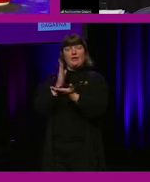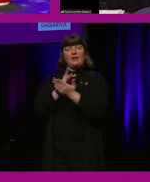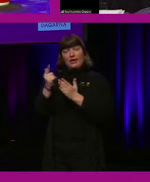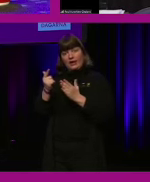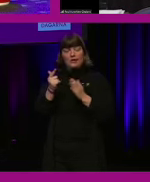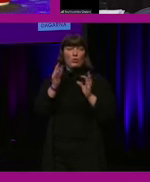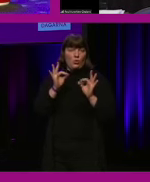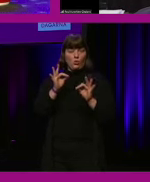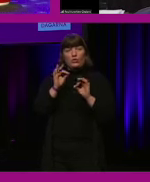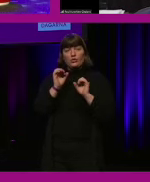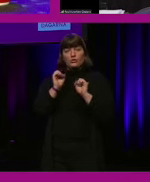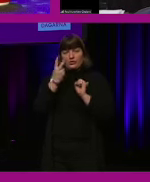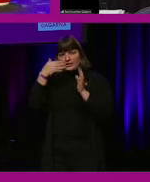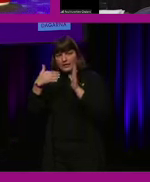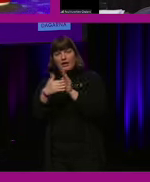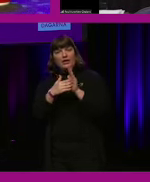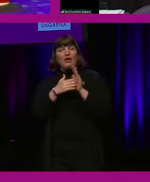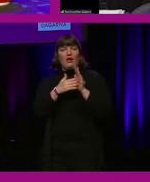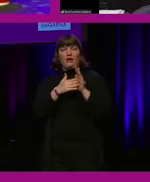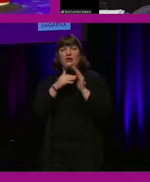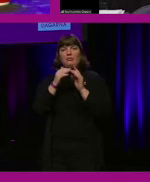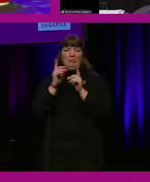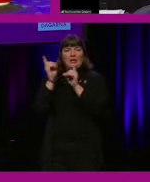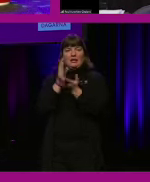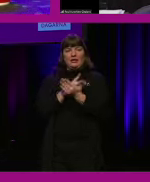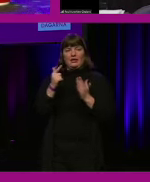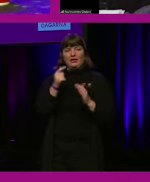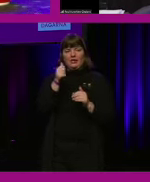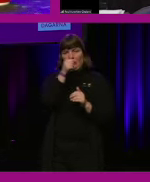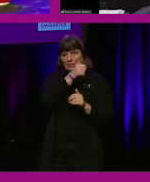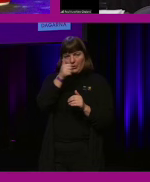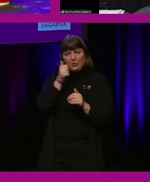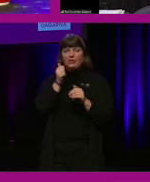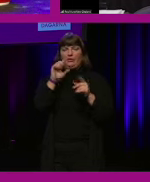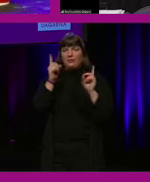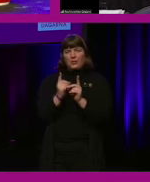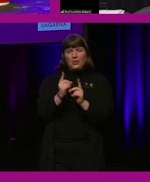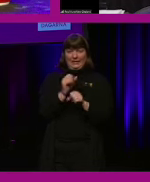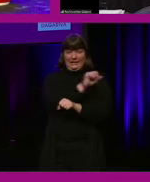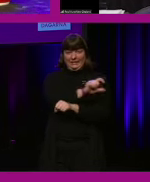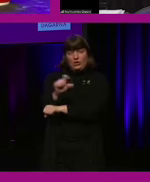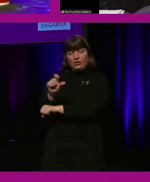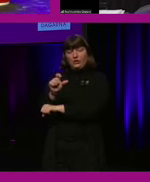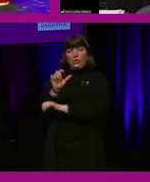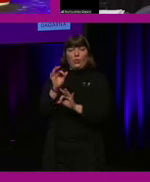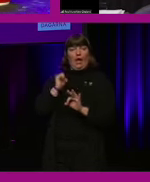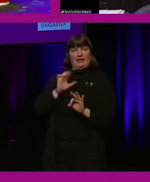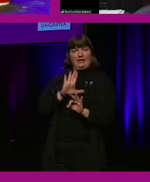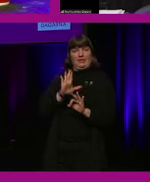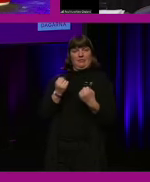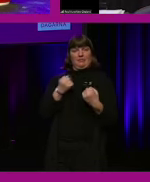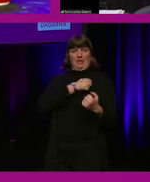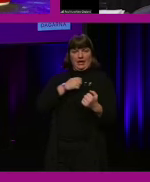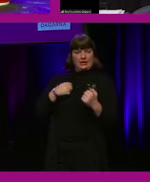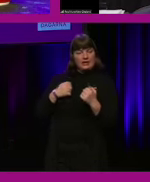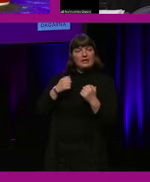to stop the abuse of power. We expect dictators to abuse their power. Their